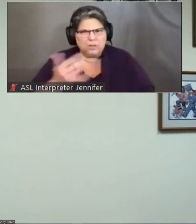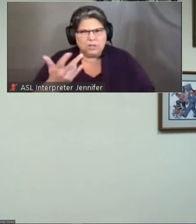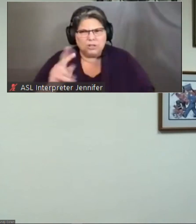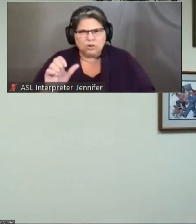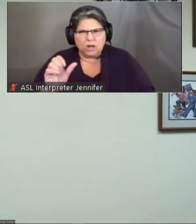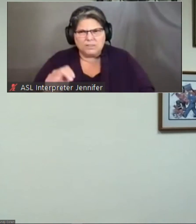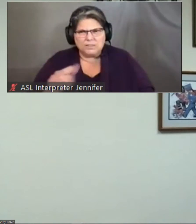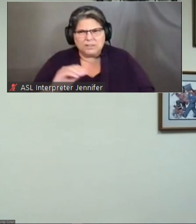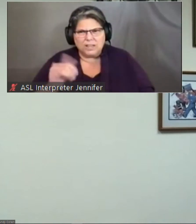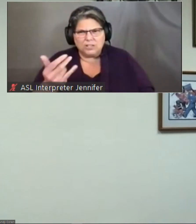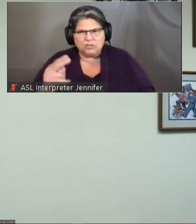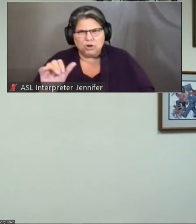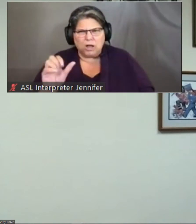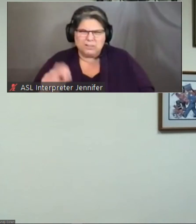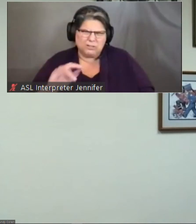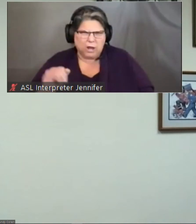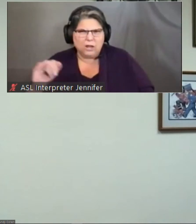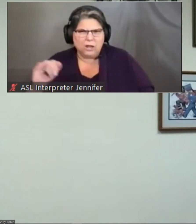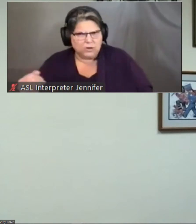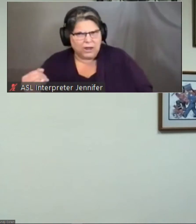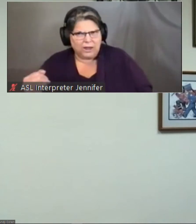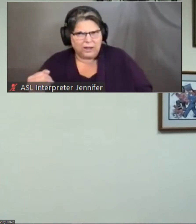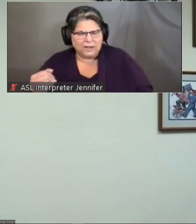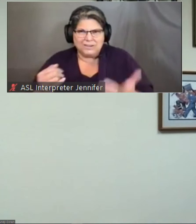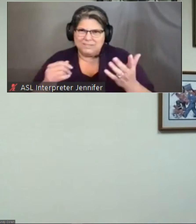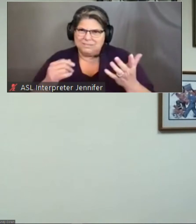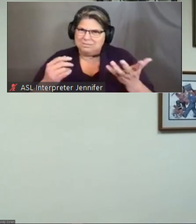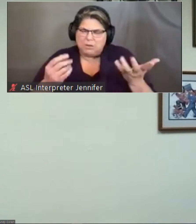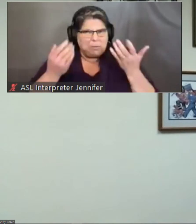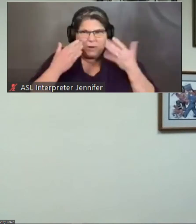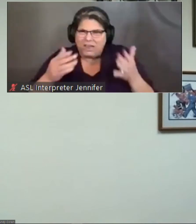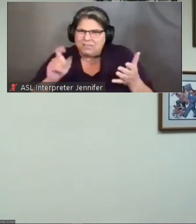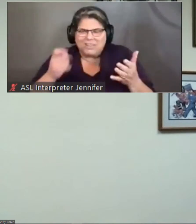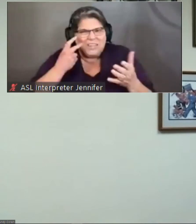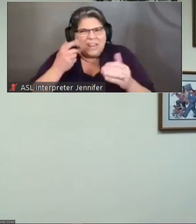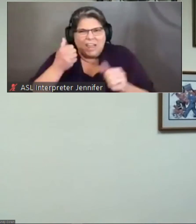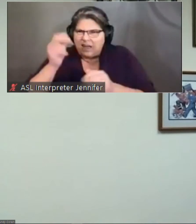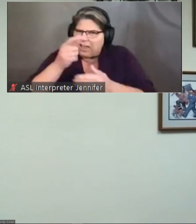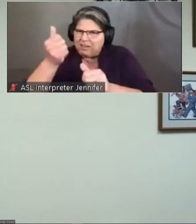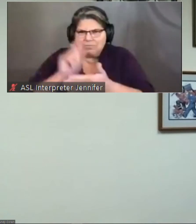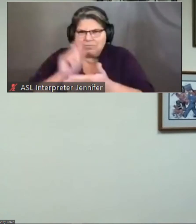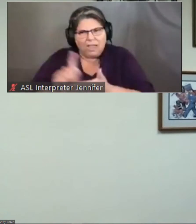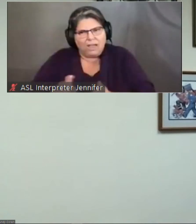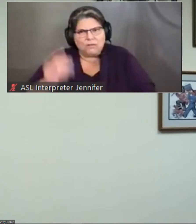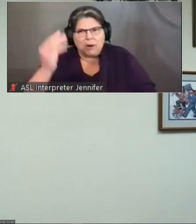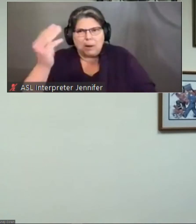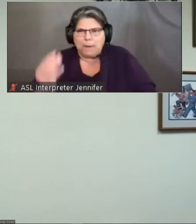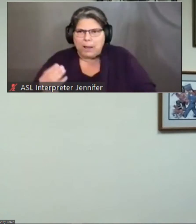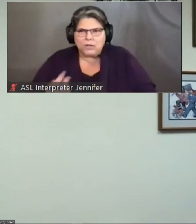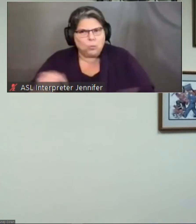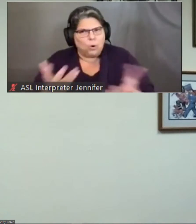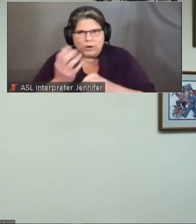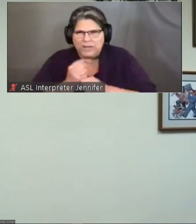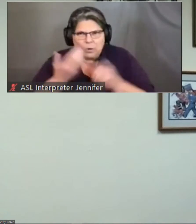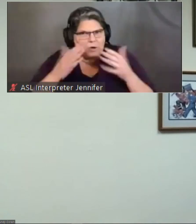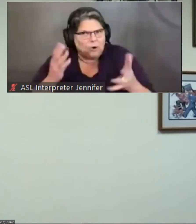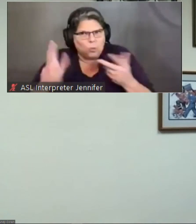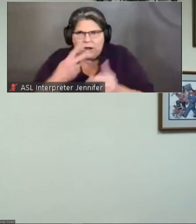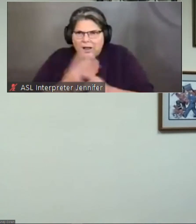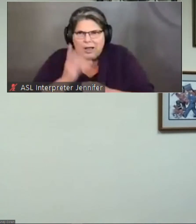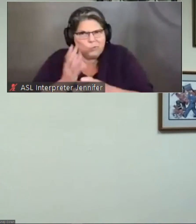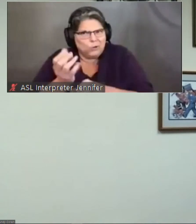the Monday shipment. We really don't know that until we get the shipment. On Wednesday, April